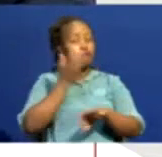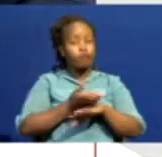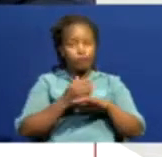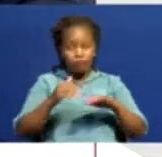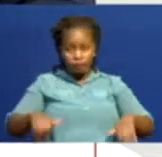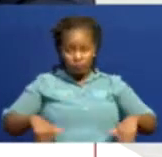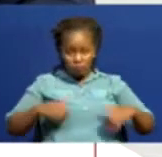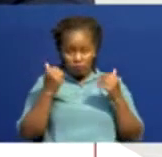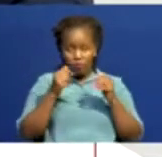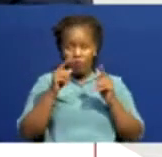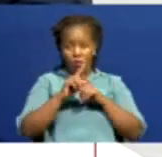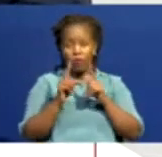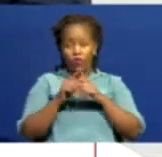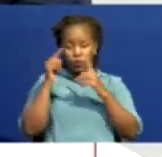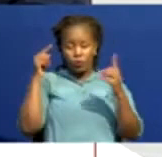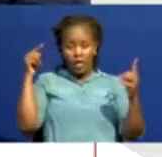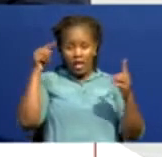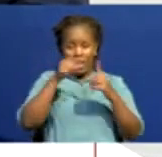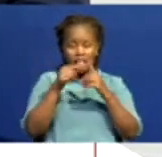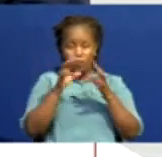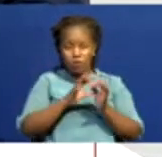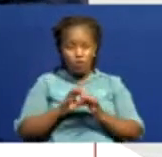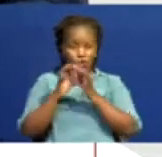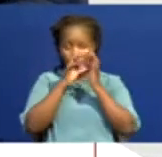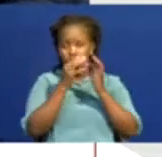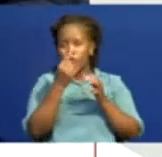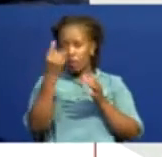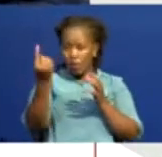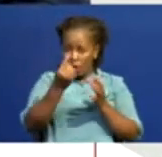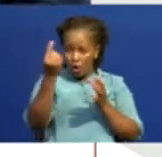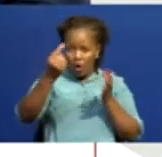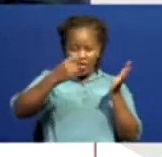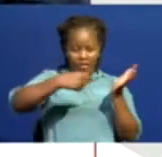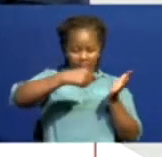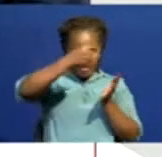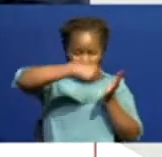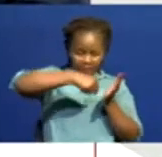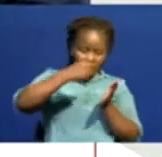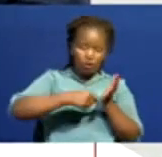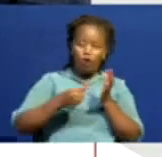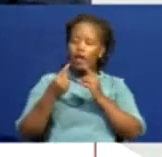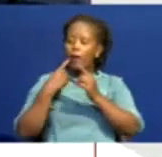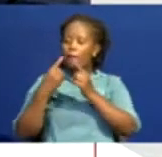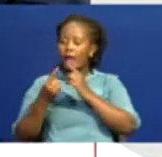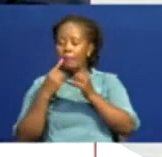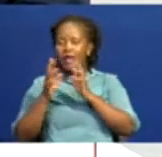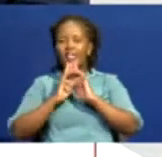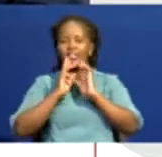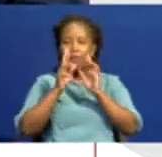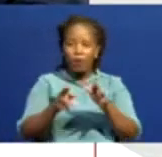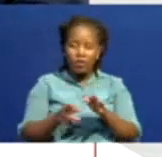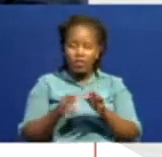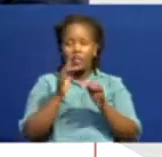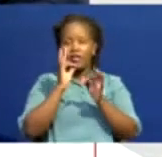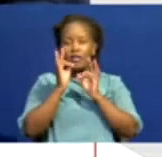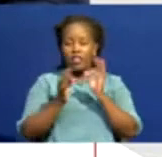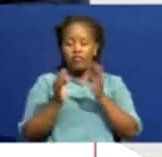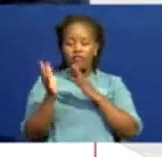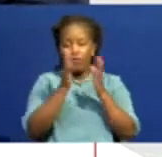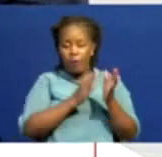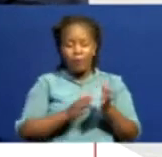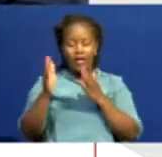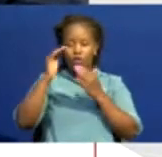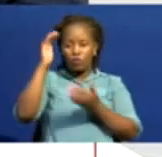leader said the Azimio wing will only append their signatures on the bipartisan report if modalities to reduce the high cost of living